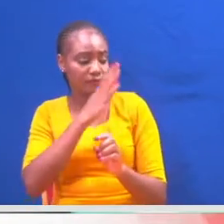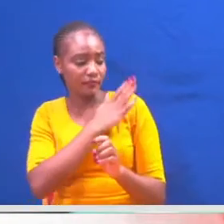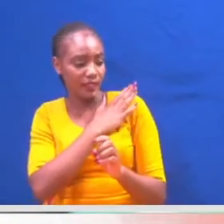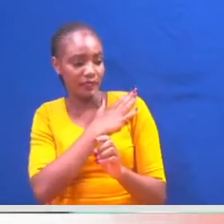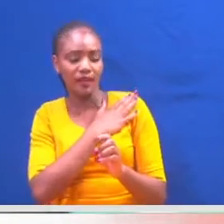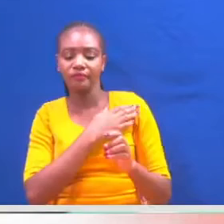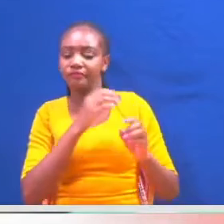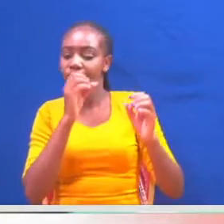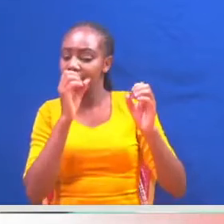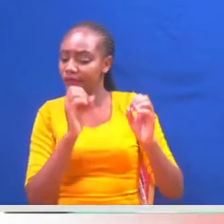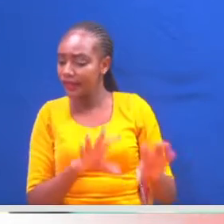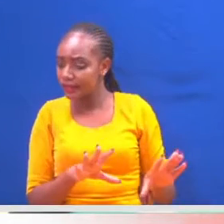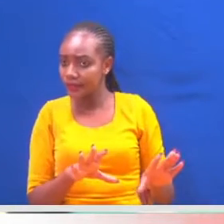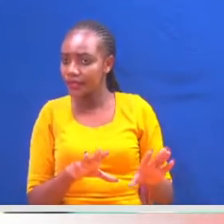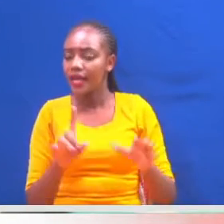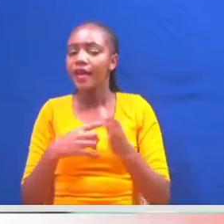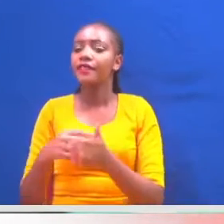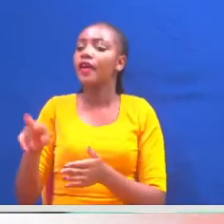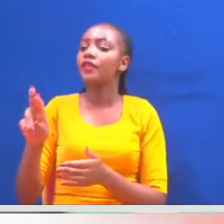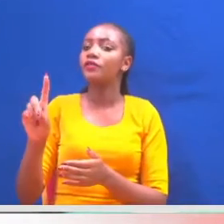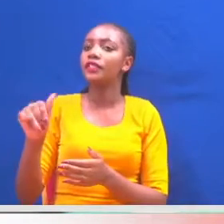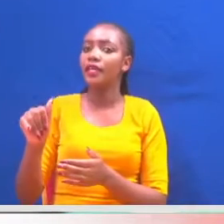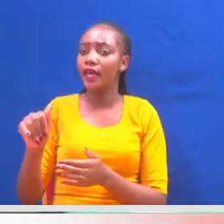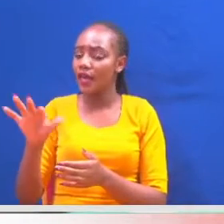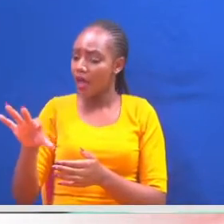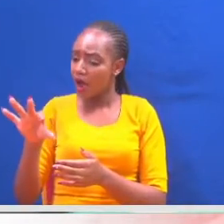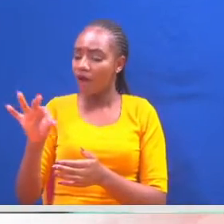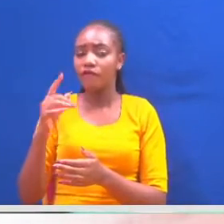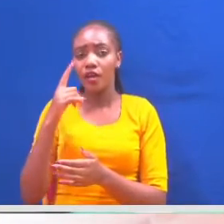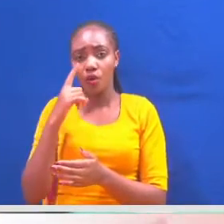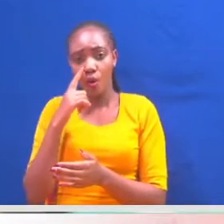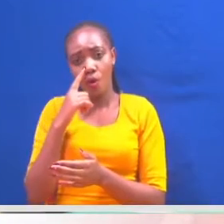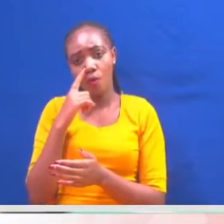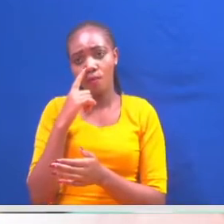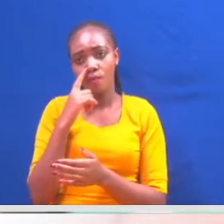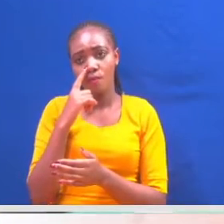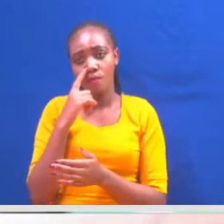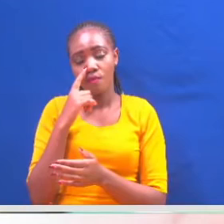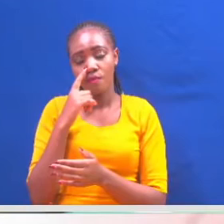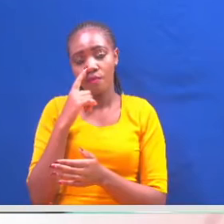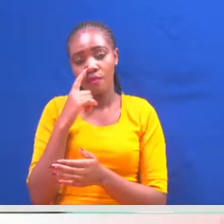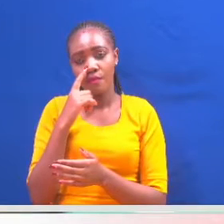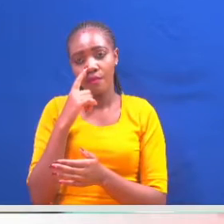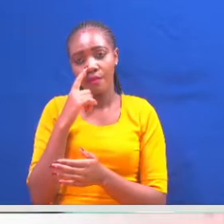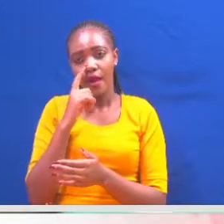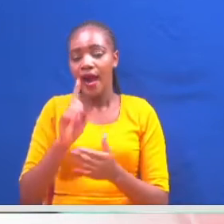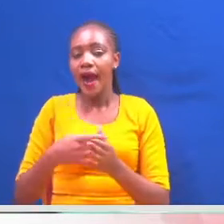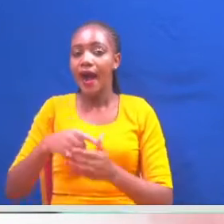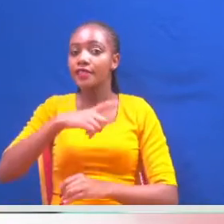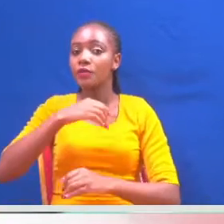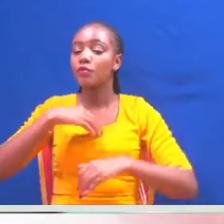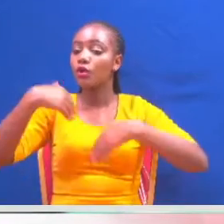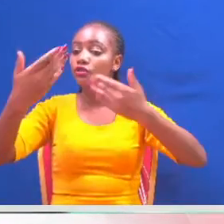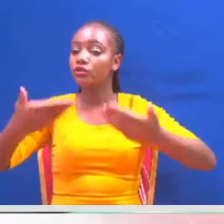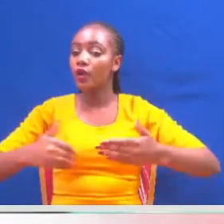The Hasra nation has found a new home in the United Democratic Alliance. We welcome all